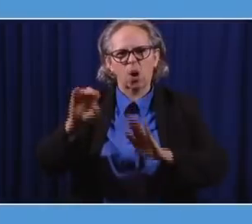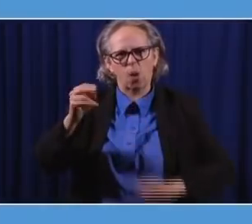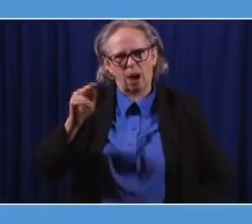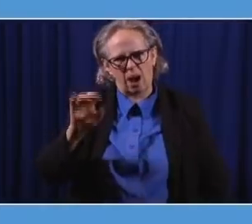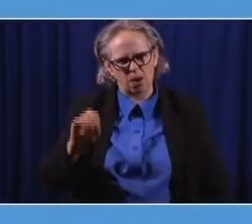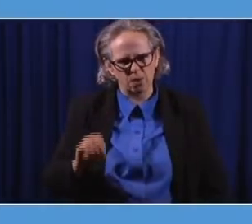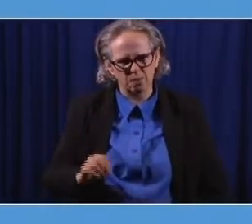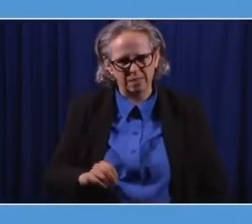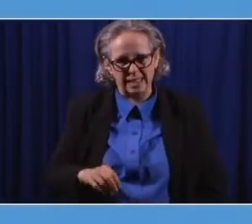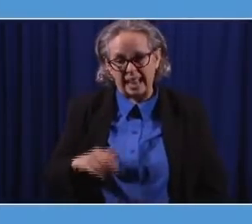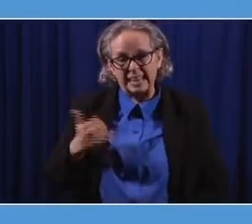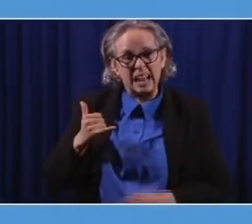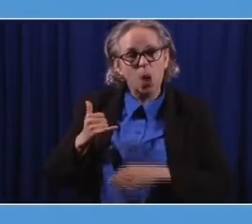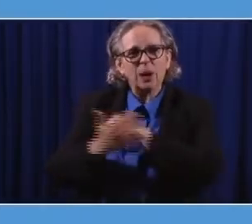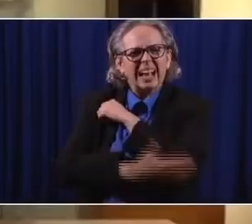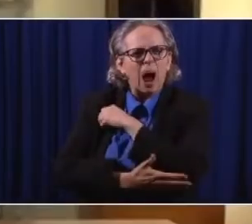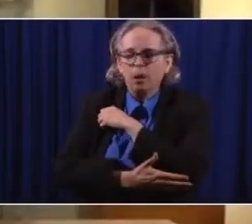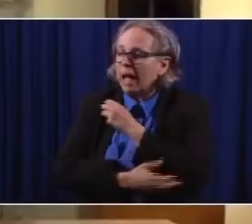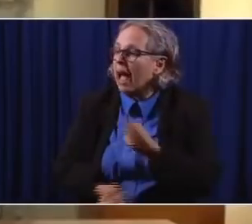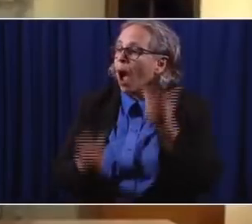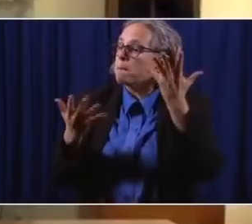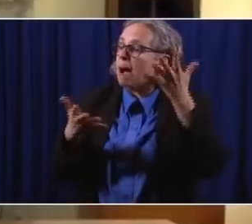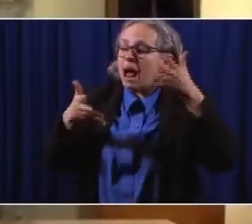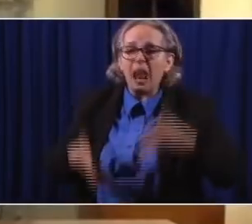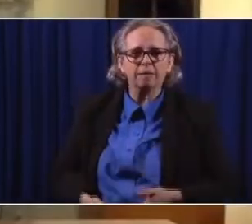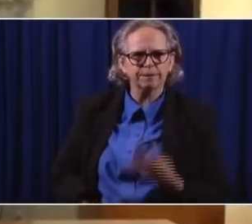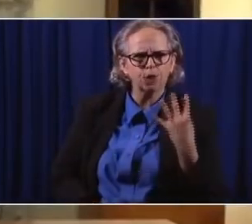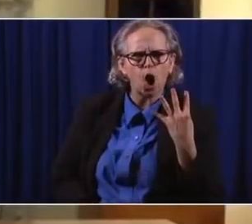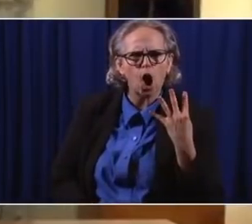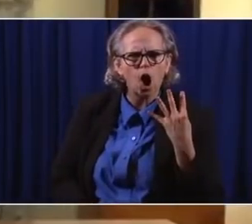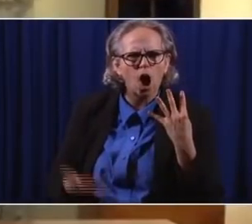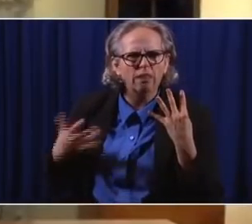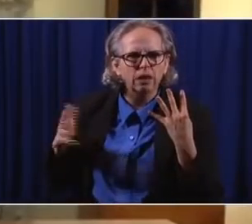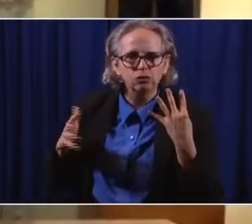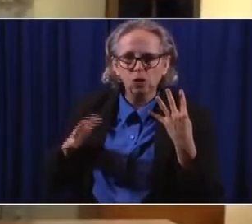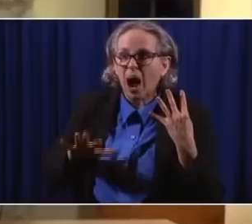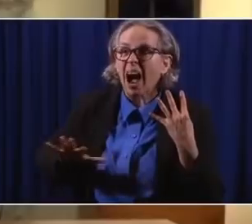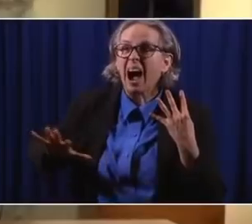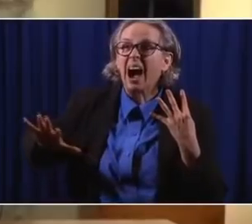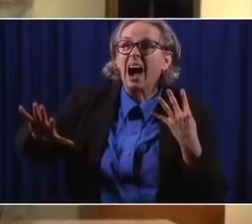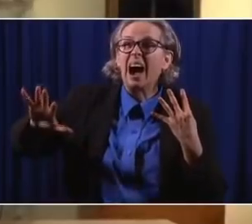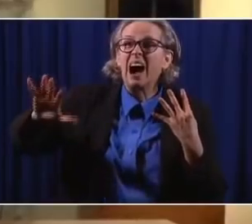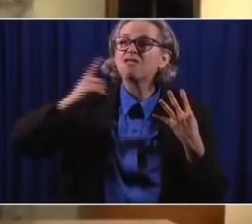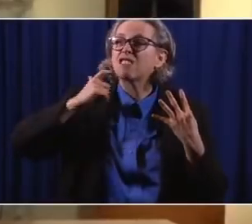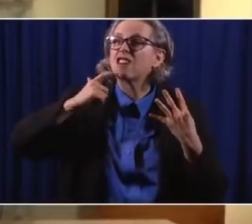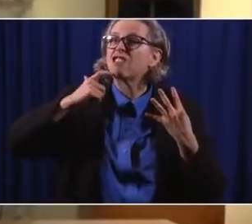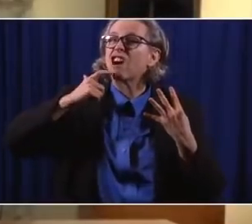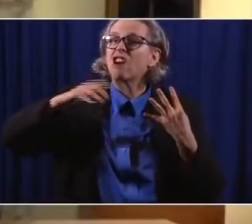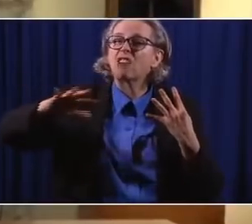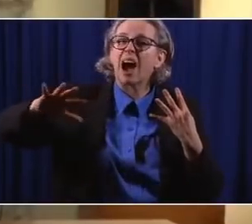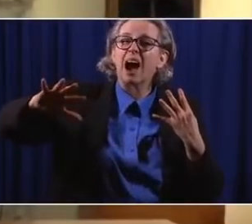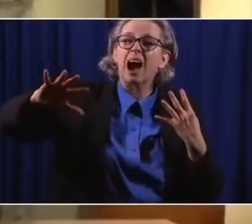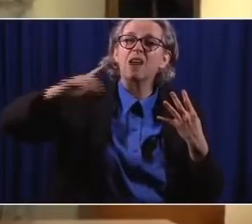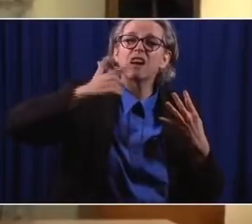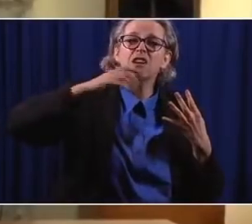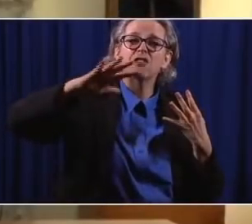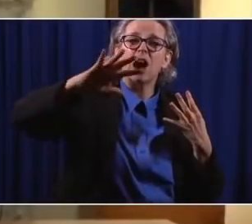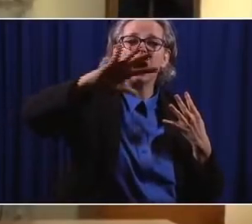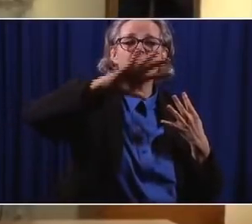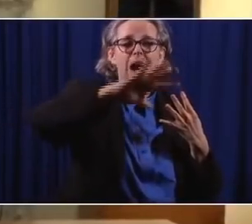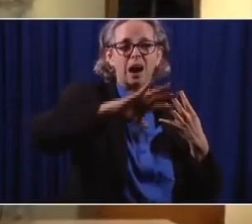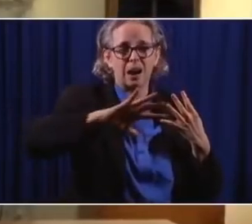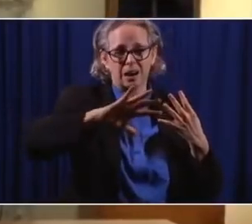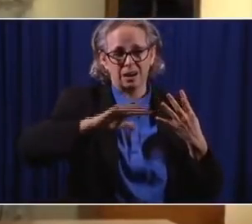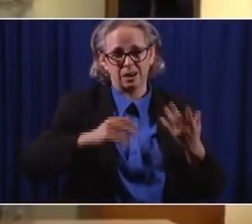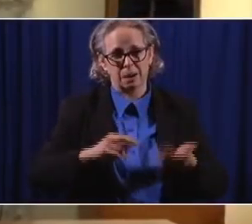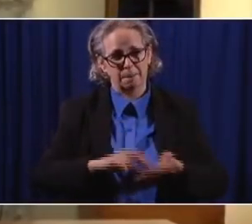that are yellow. This is the highest number of red counties, the lowest number of yellow counties to date. This means that